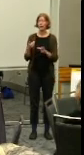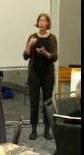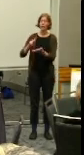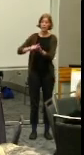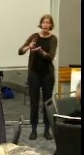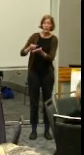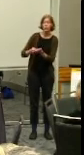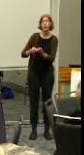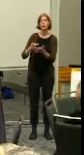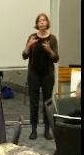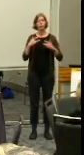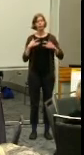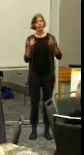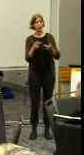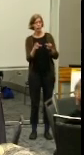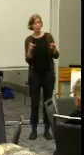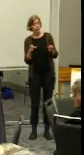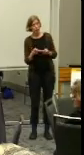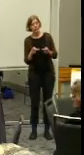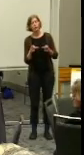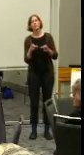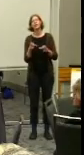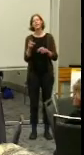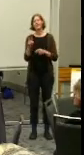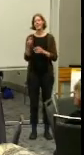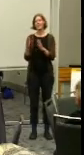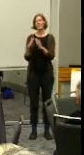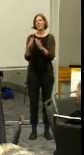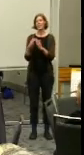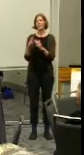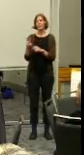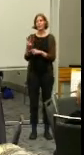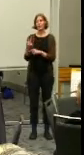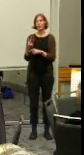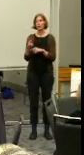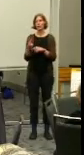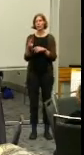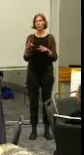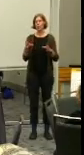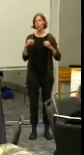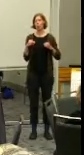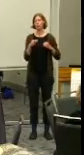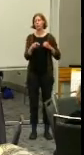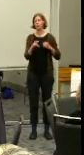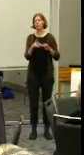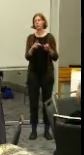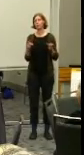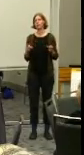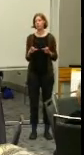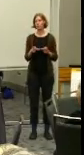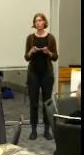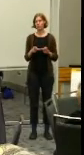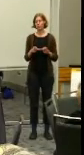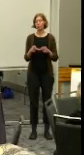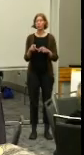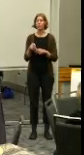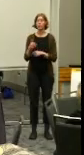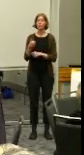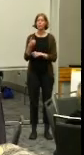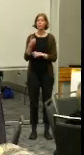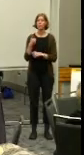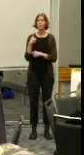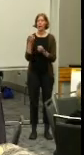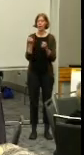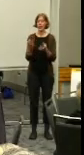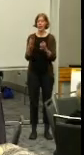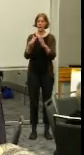by the City of Vancouver, but we're the operating manager for that. And above that is 106 affordable housing units that's managed